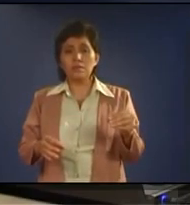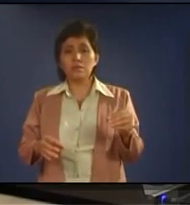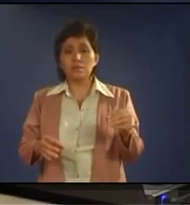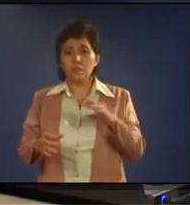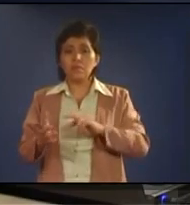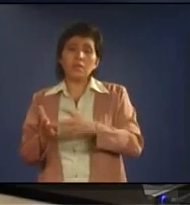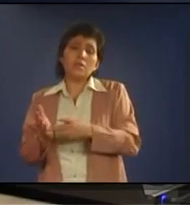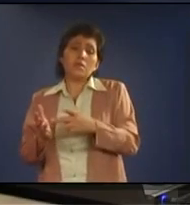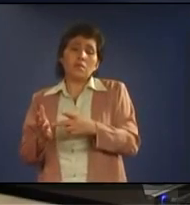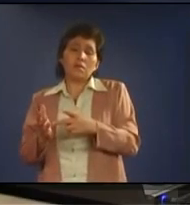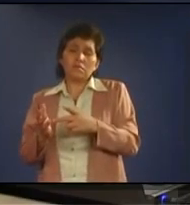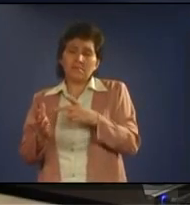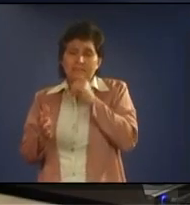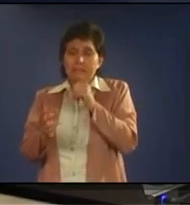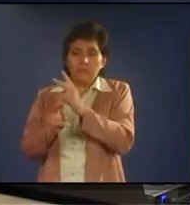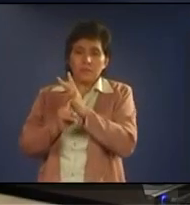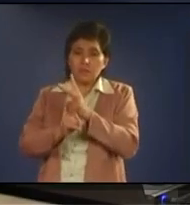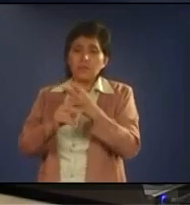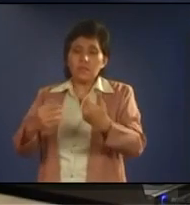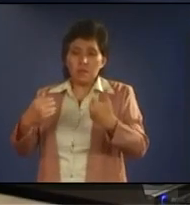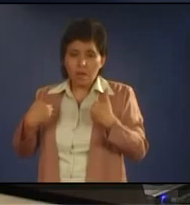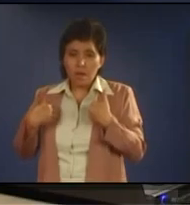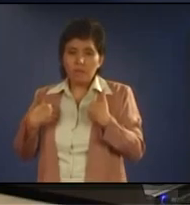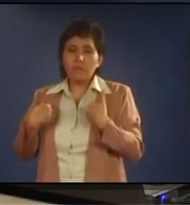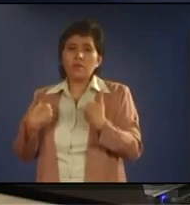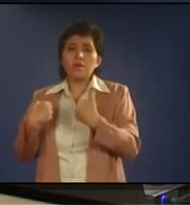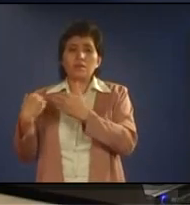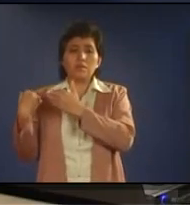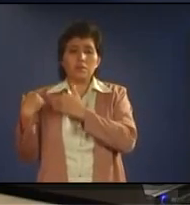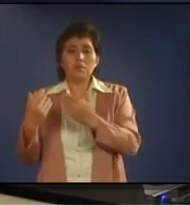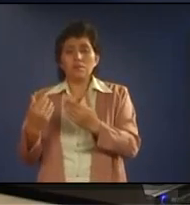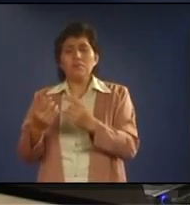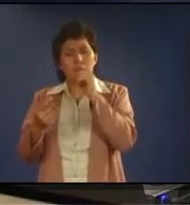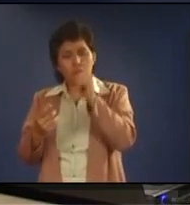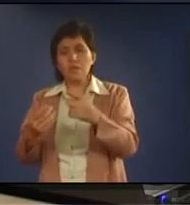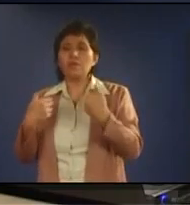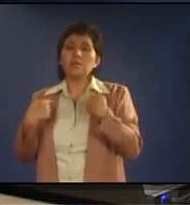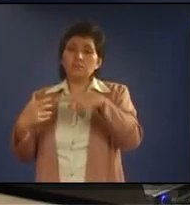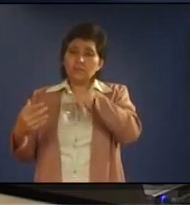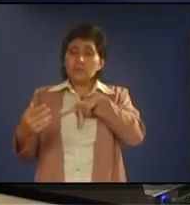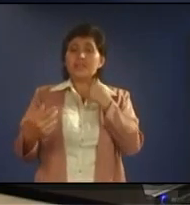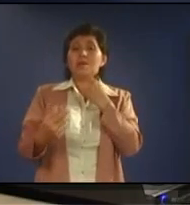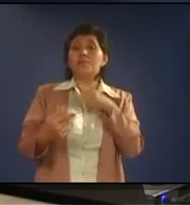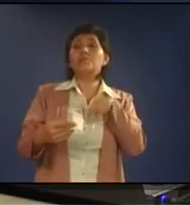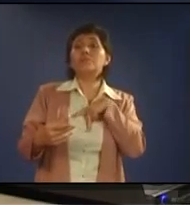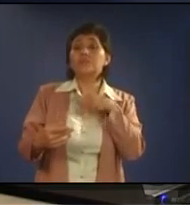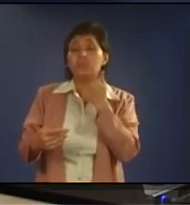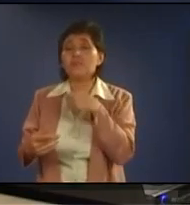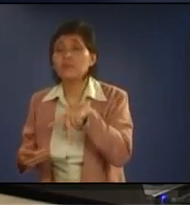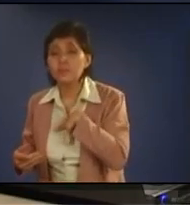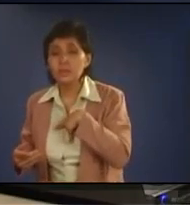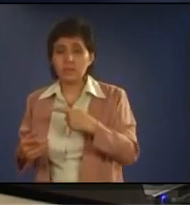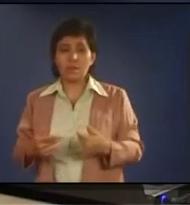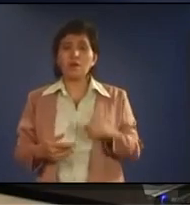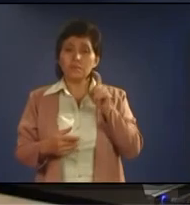not being taken care of, they have that kind of need to belong to somewhere. So that's why it is important.